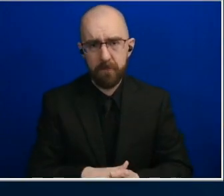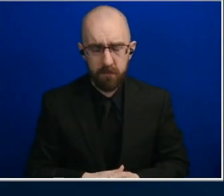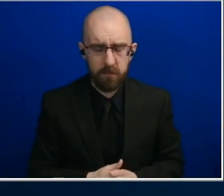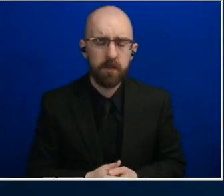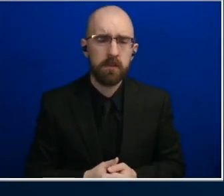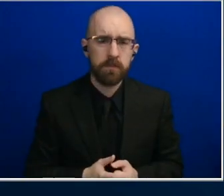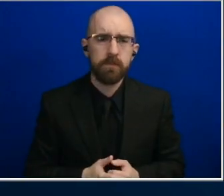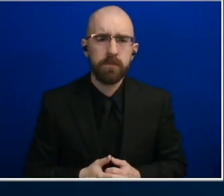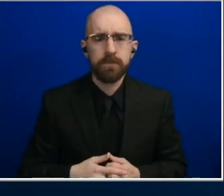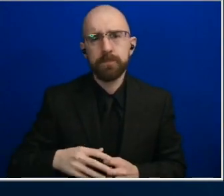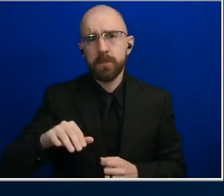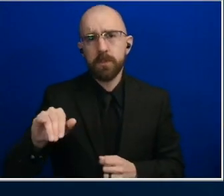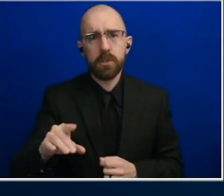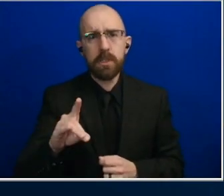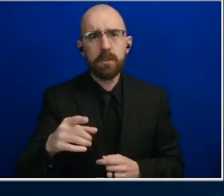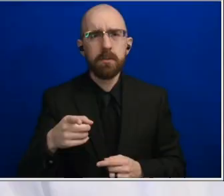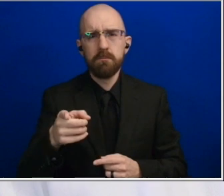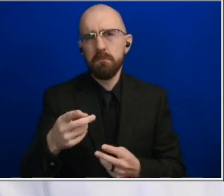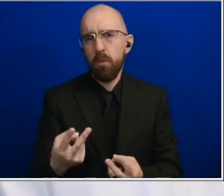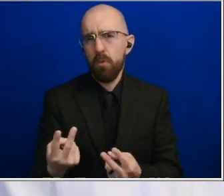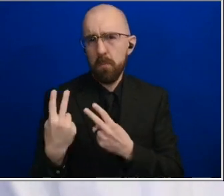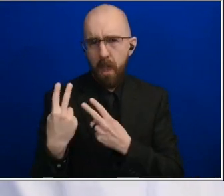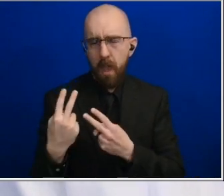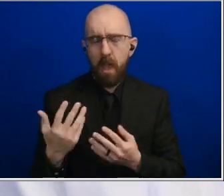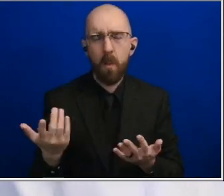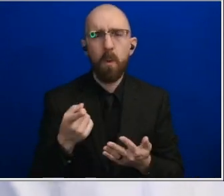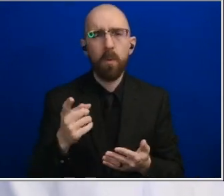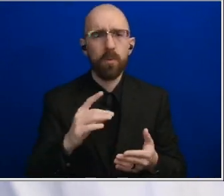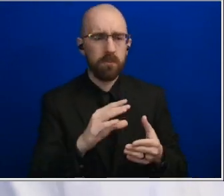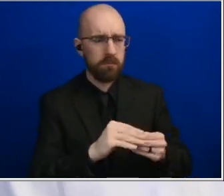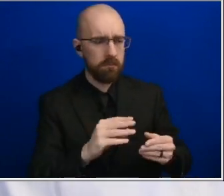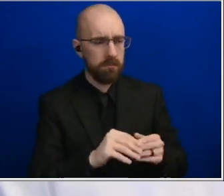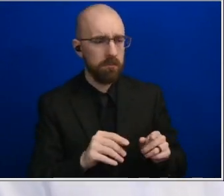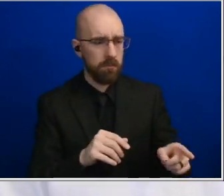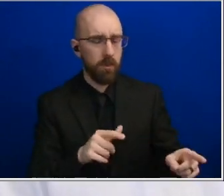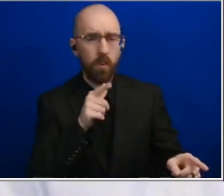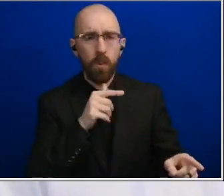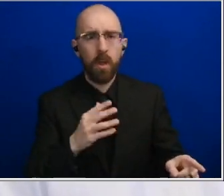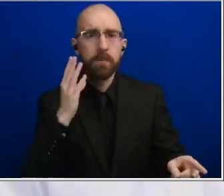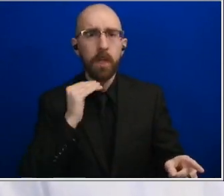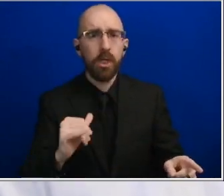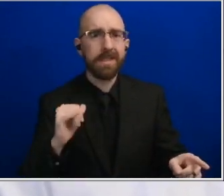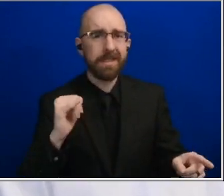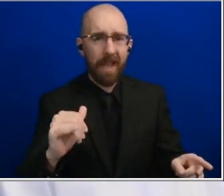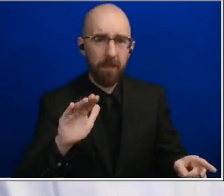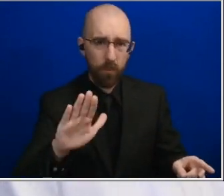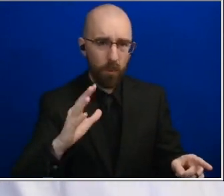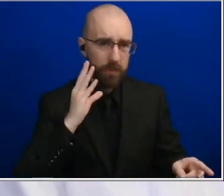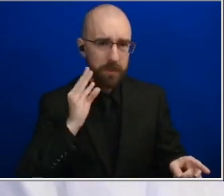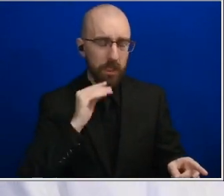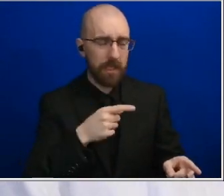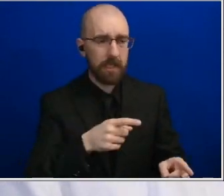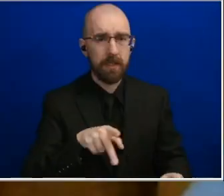JD, looking back, what would you tell another amputee who's struggling with phantom limb pain and doesn't know about TMR?